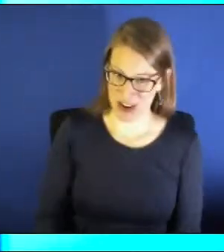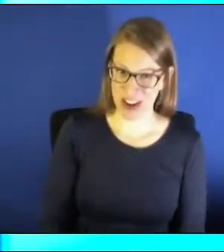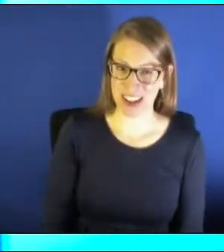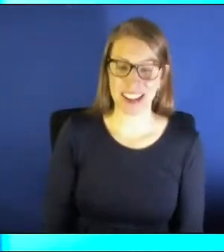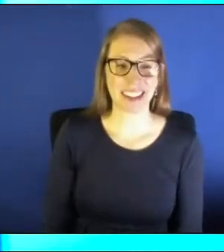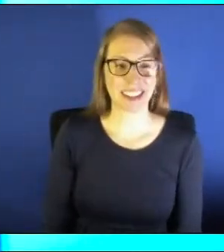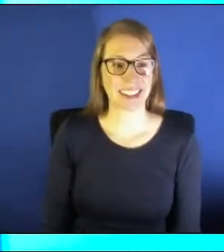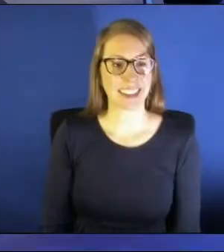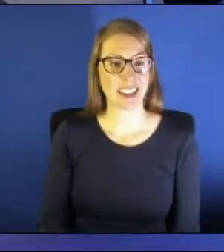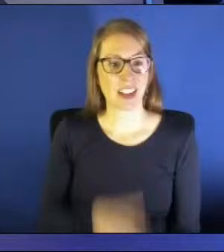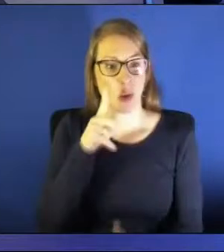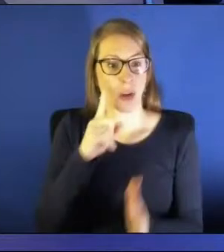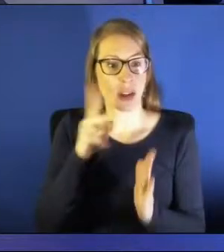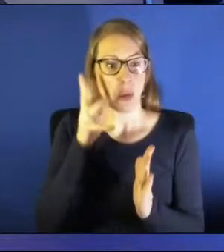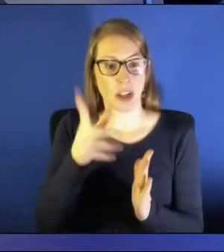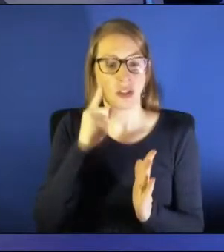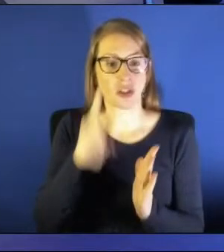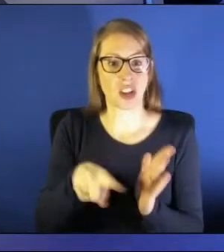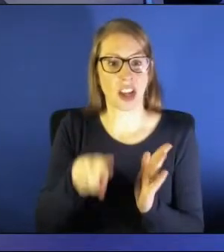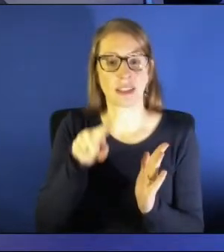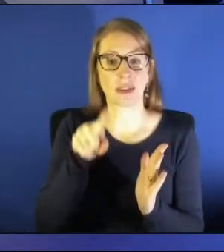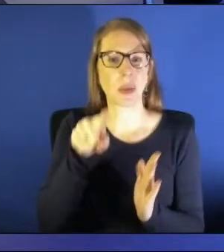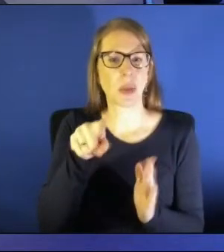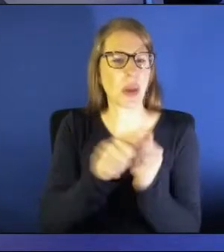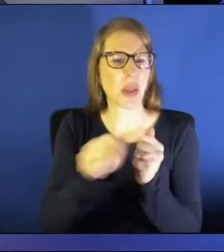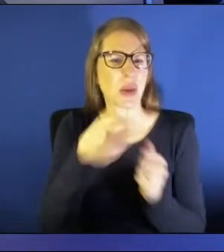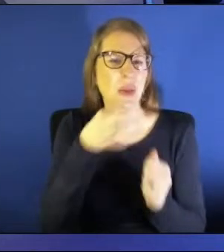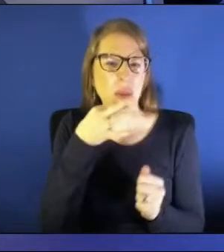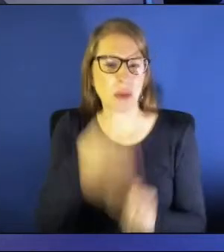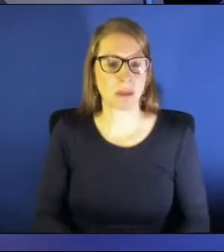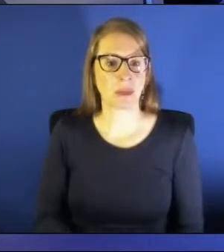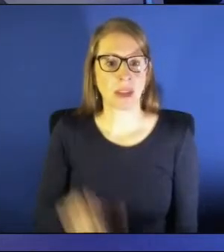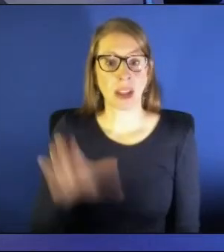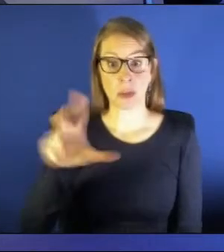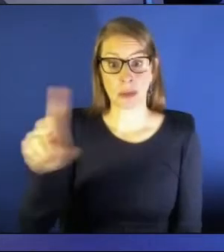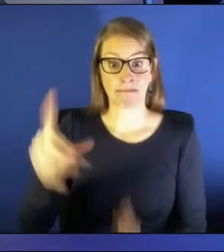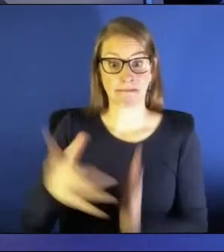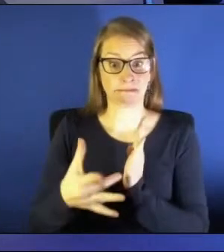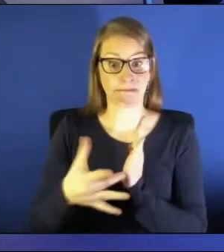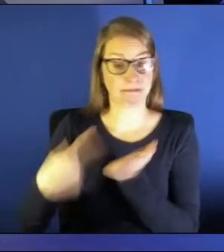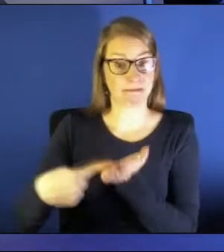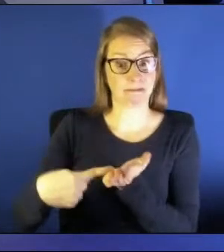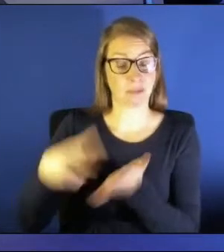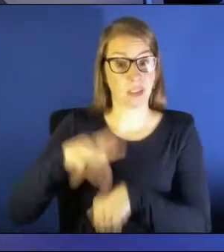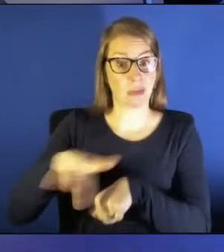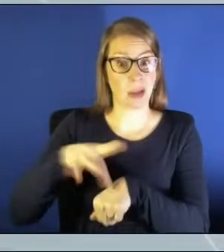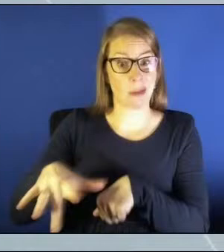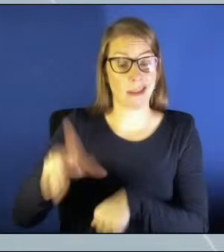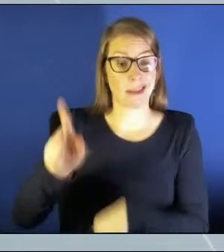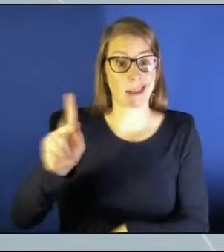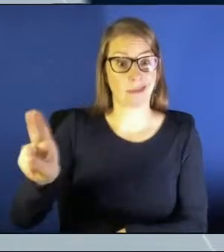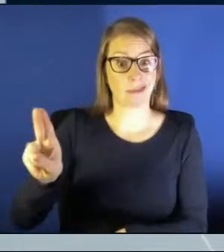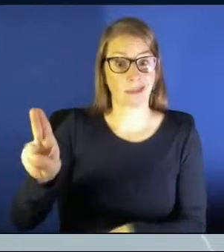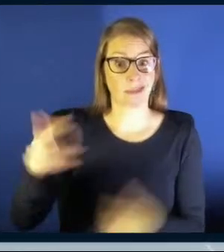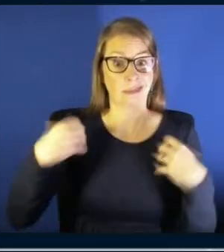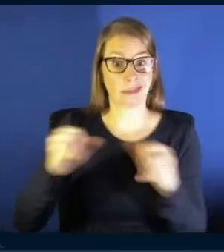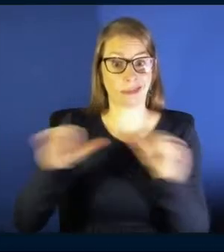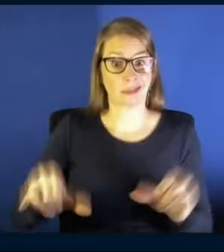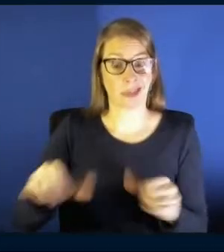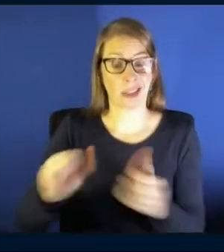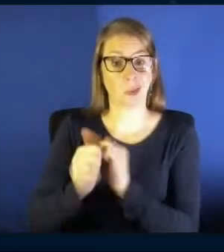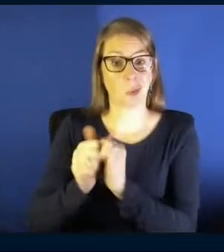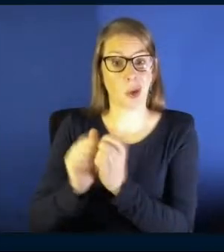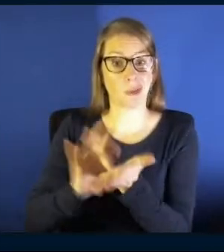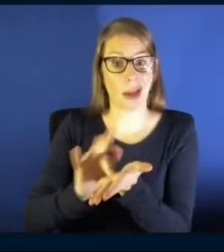check in with you here in just a few moments. So we want to talk about this 3D technology available out at the University of Kansas Health System Sports Medicine and